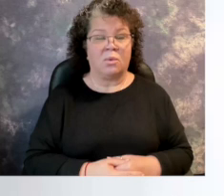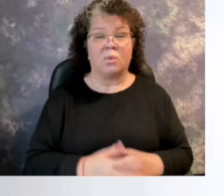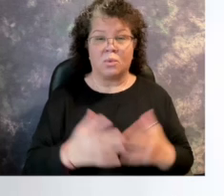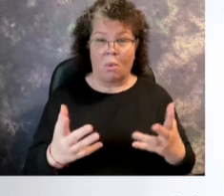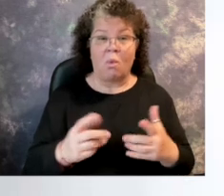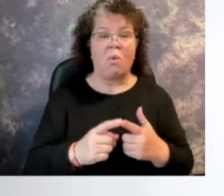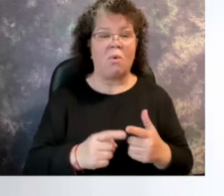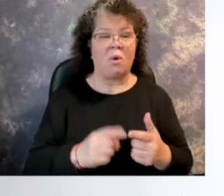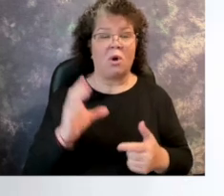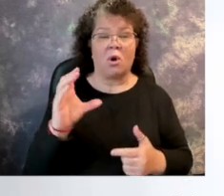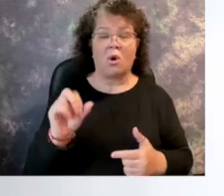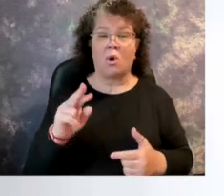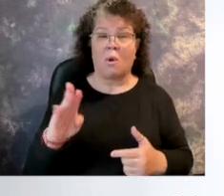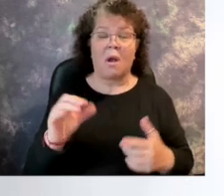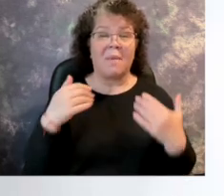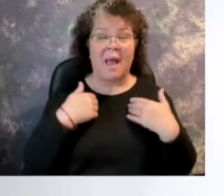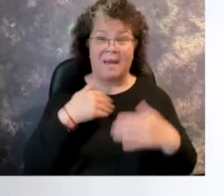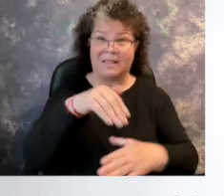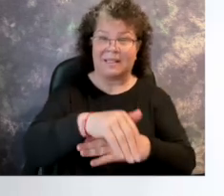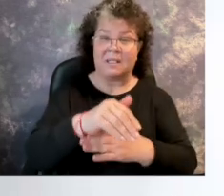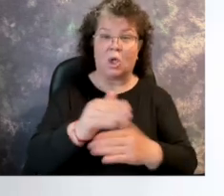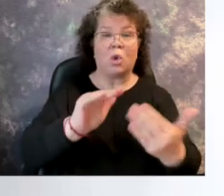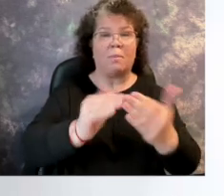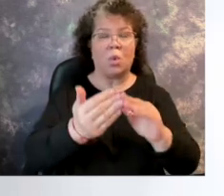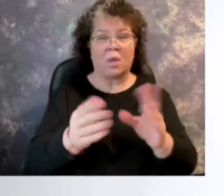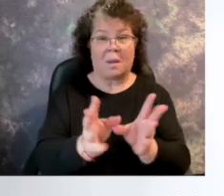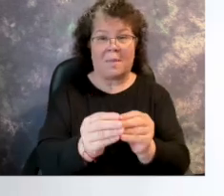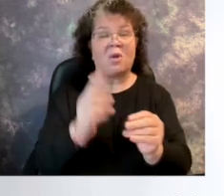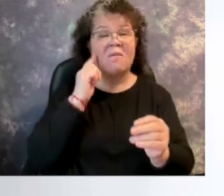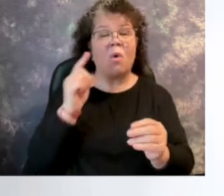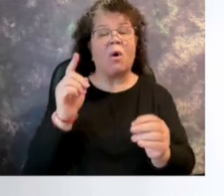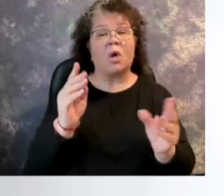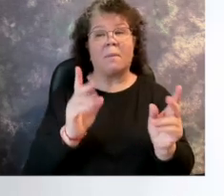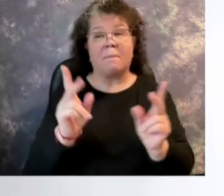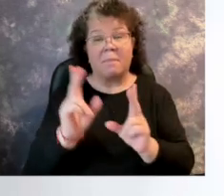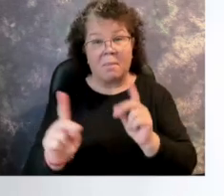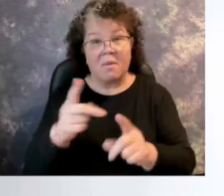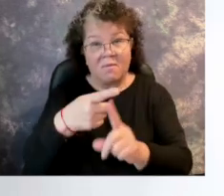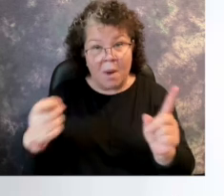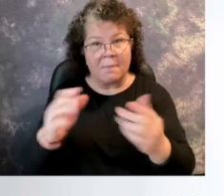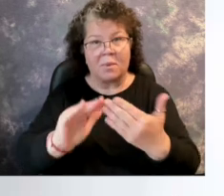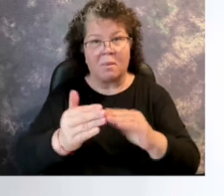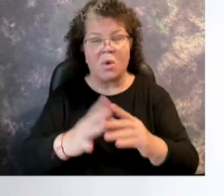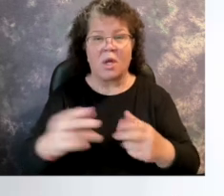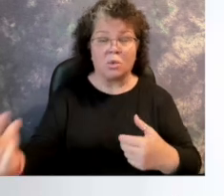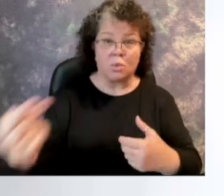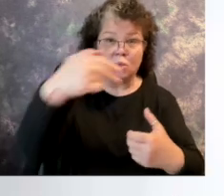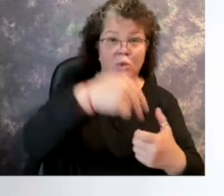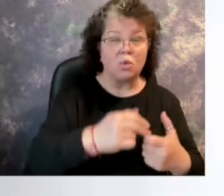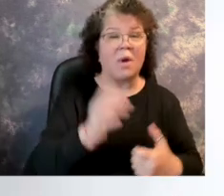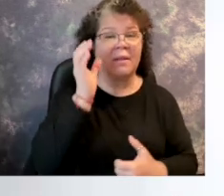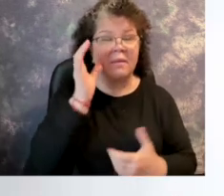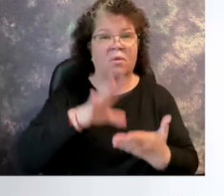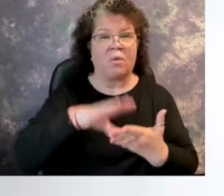So CARB continues to host monthly evening community meetings to make it easier for community members and people not associated with